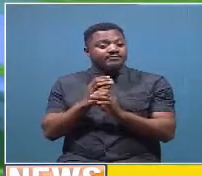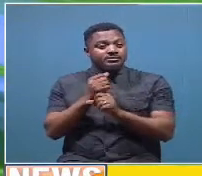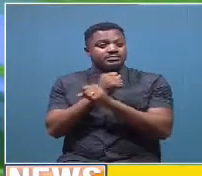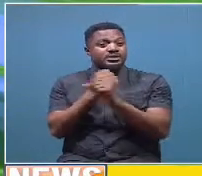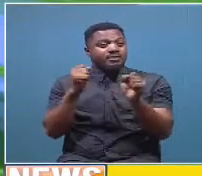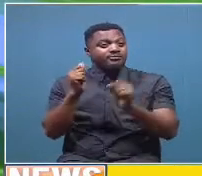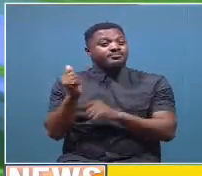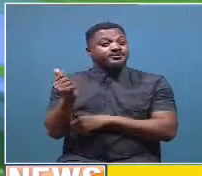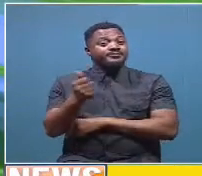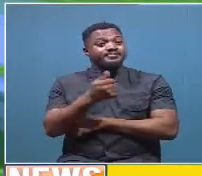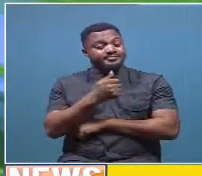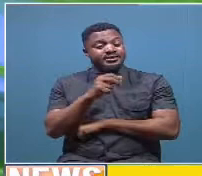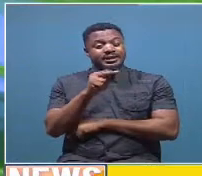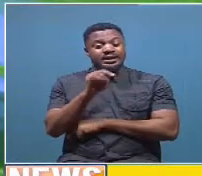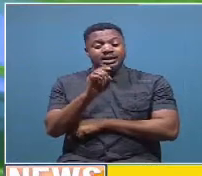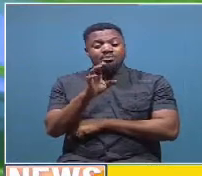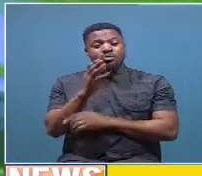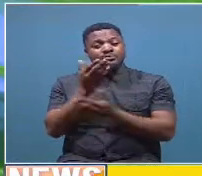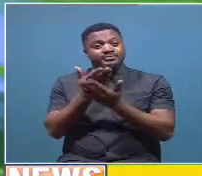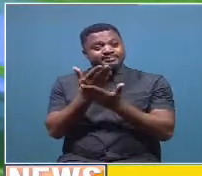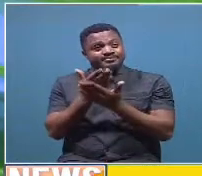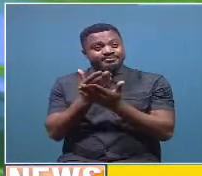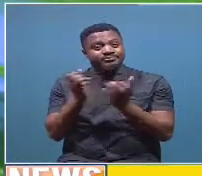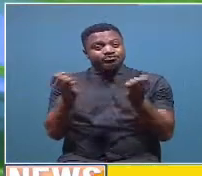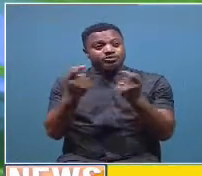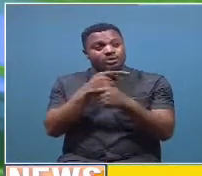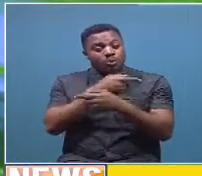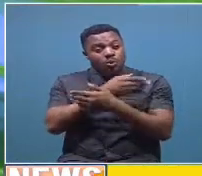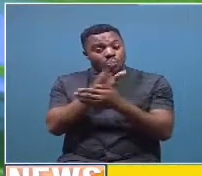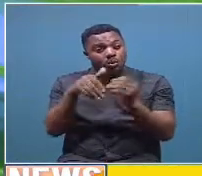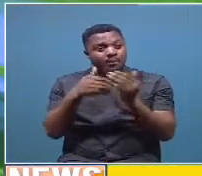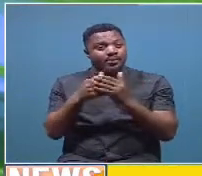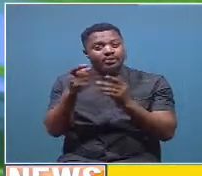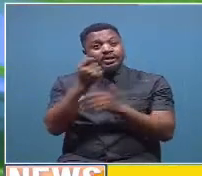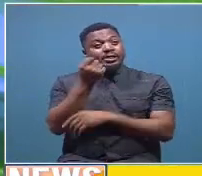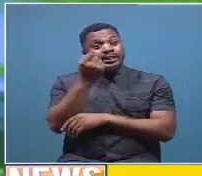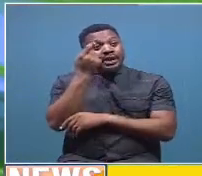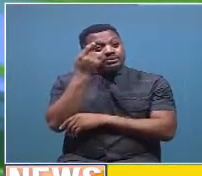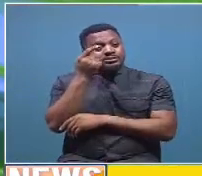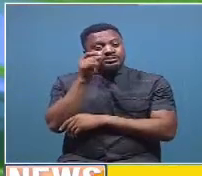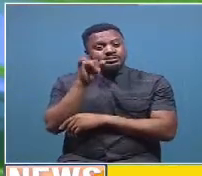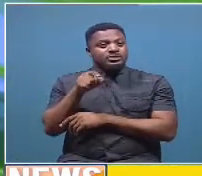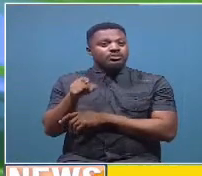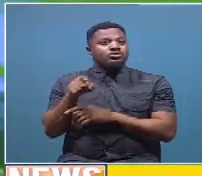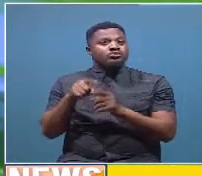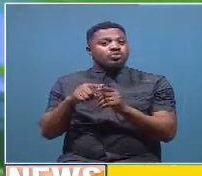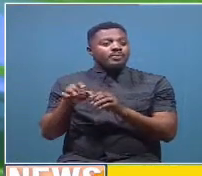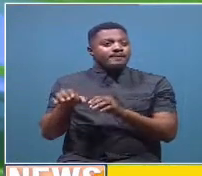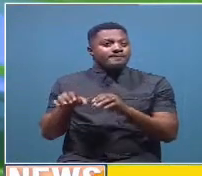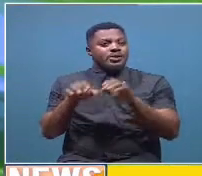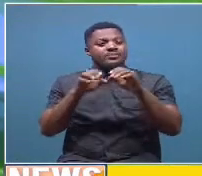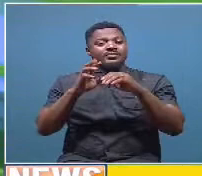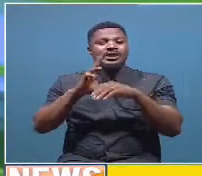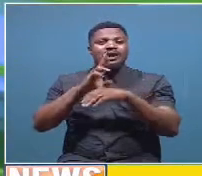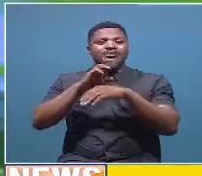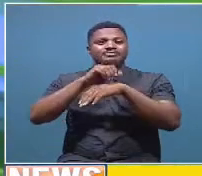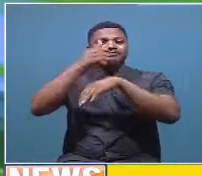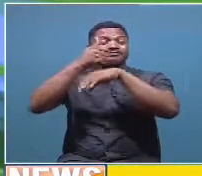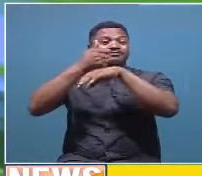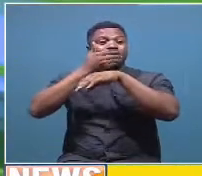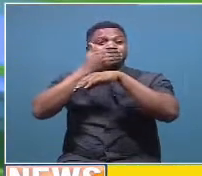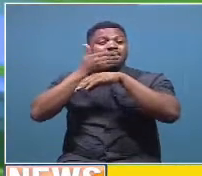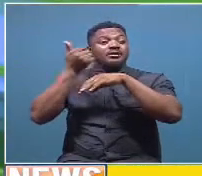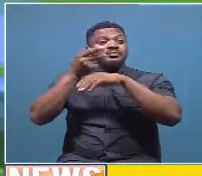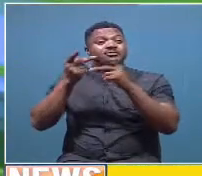safe. And NADMO is also counting on the general public's understanding to move to higher grounds. And that